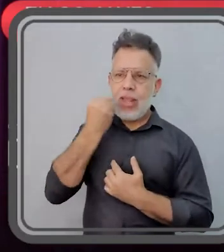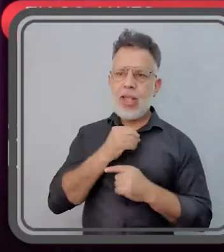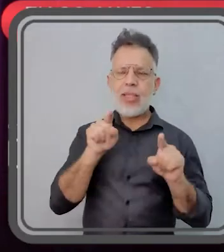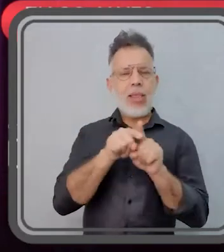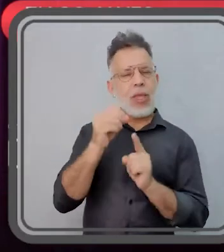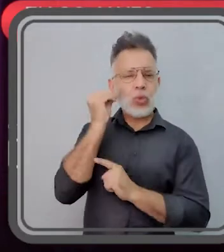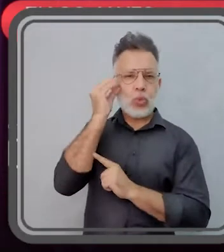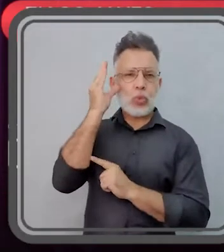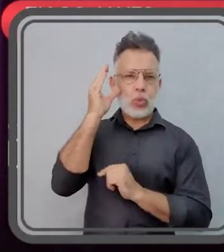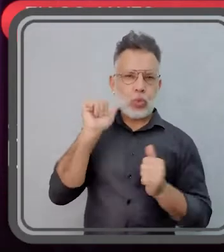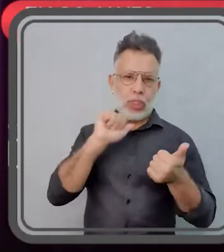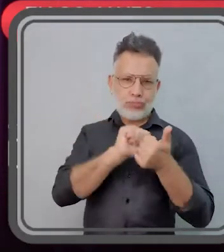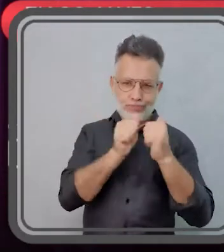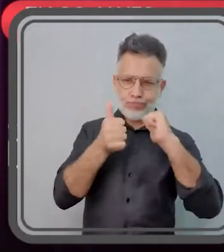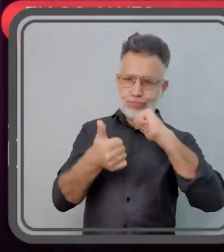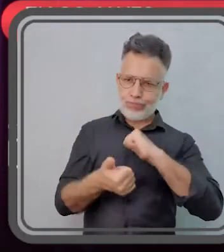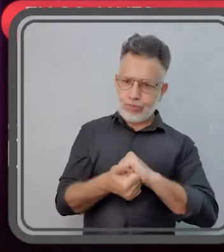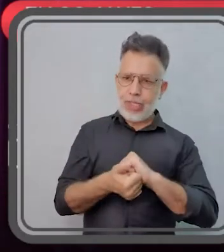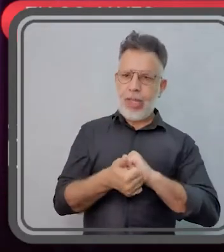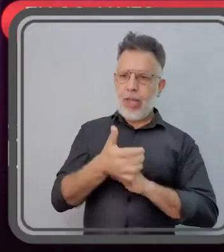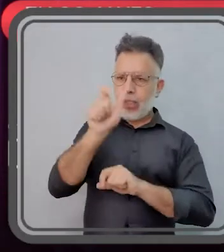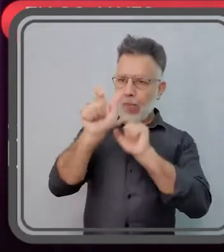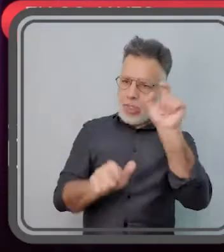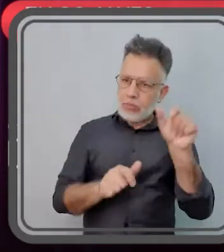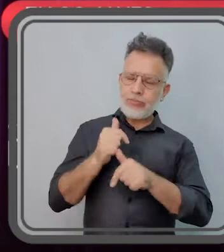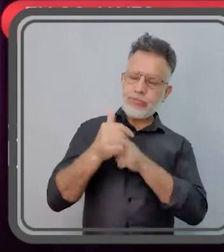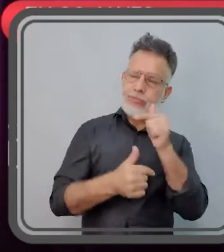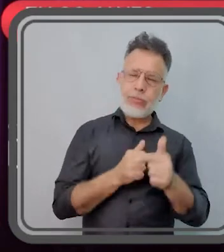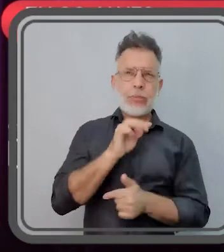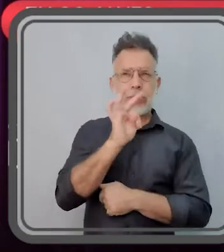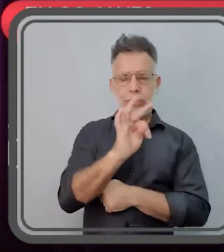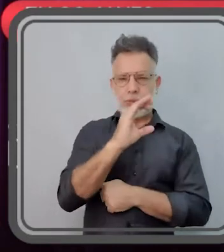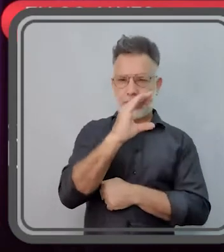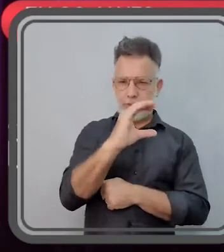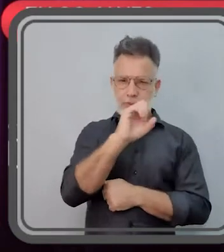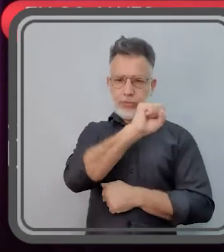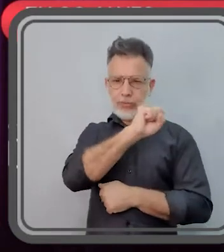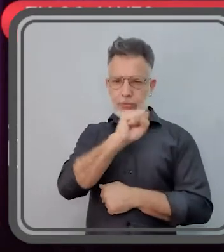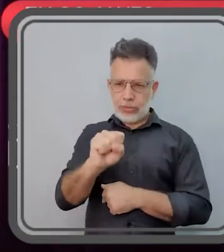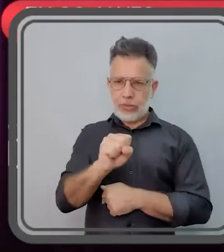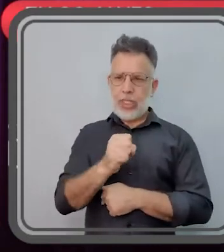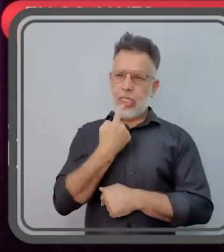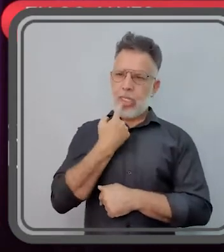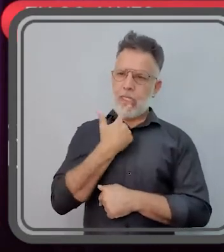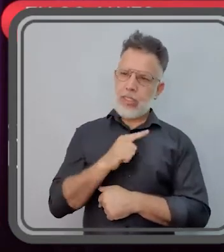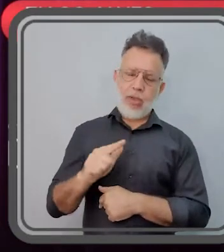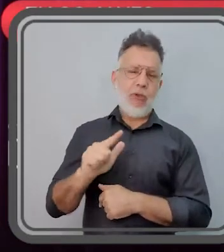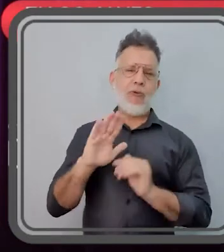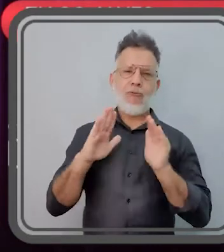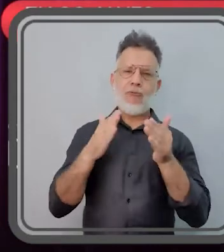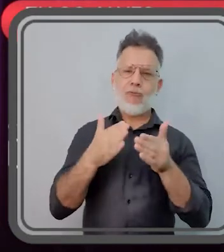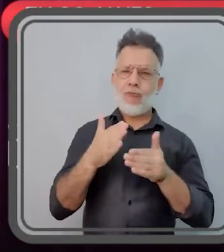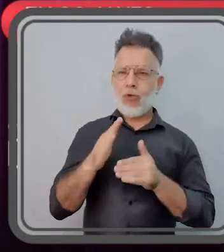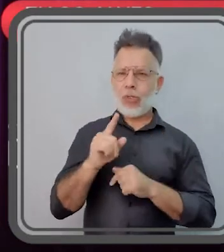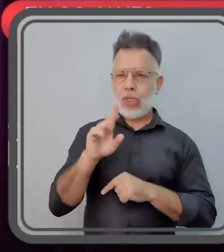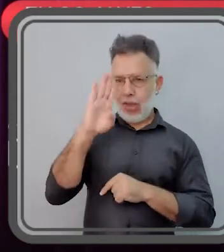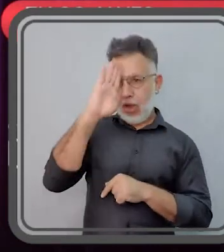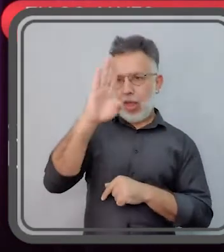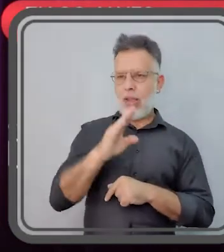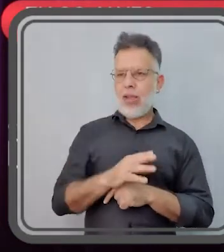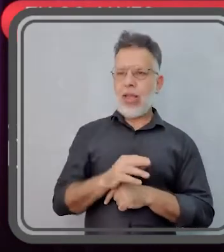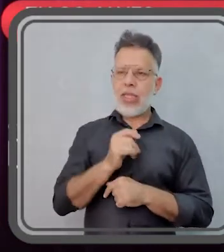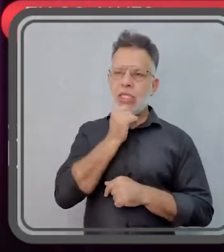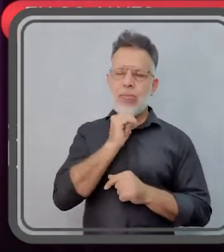their culture fit. So people who are working with TCS align with our core values of